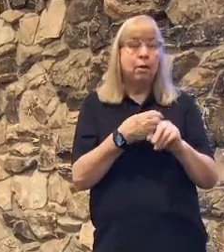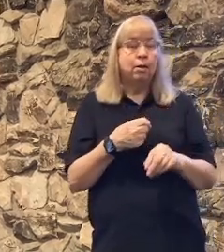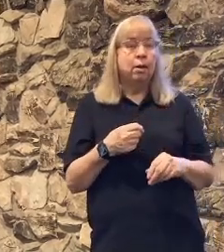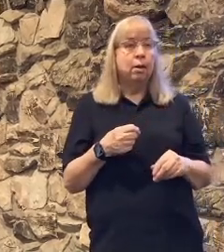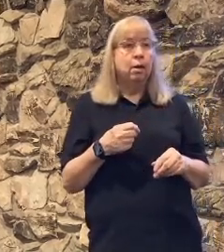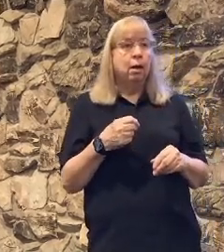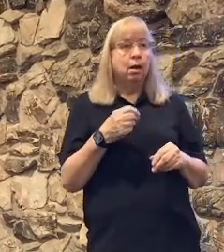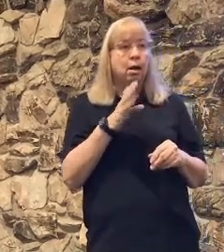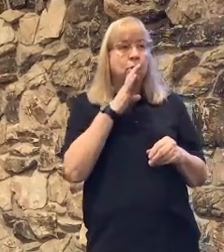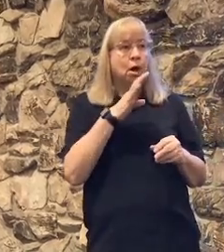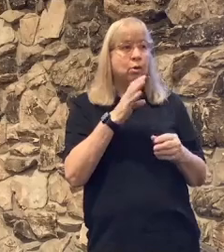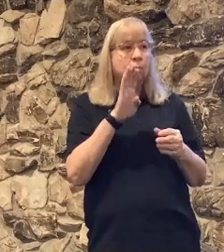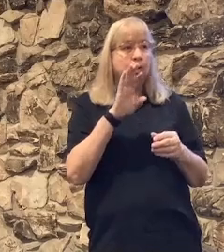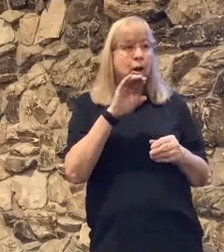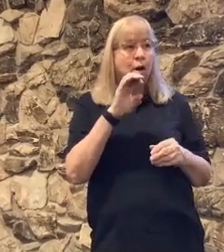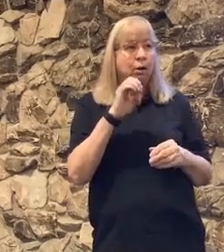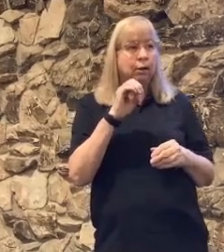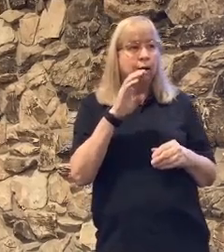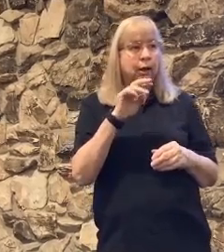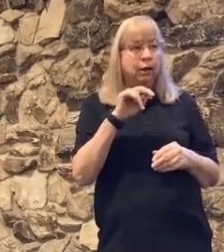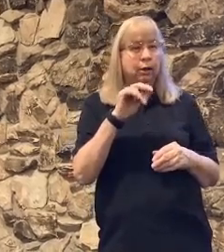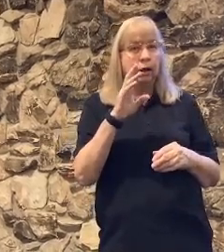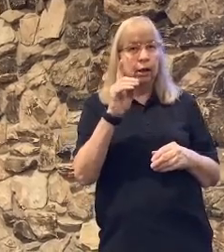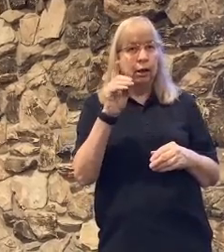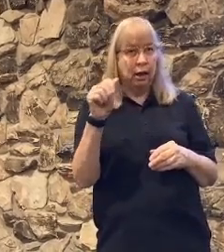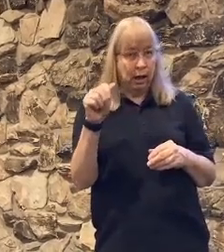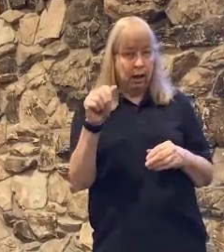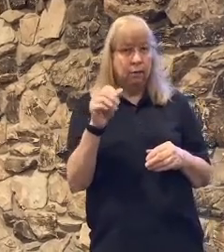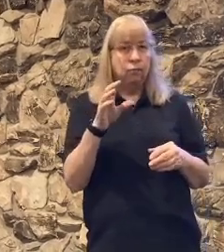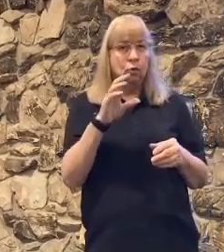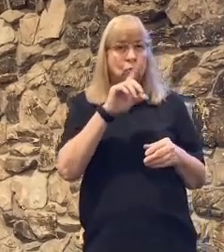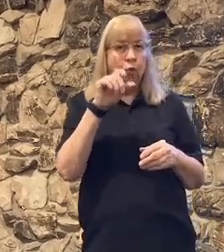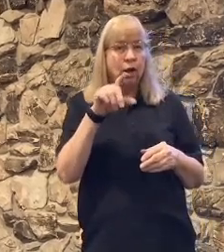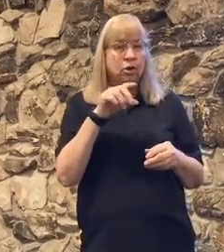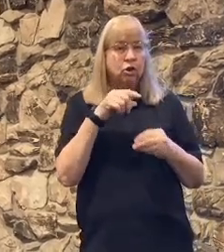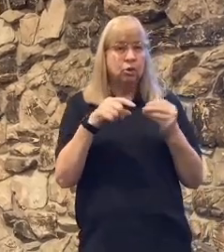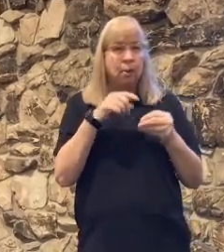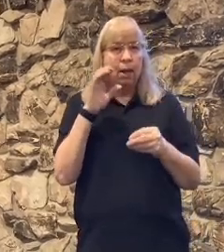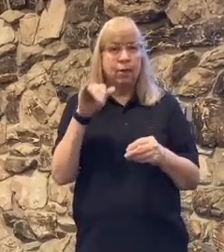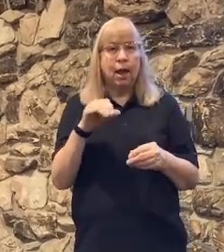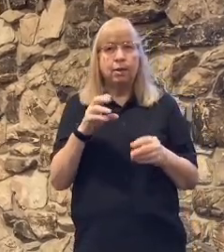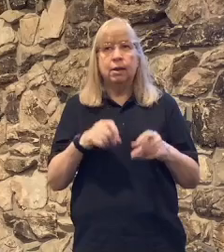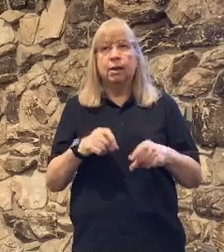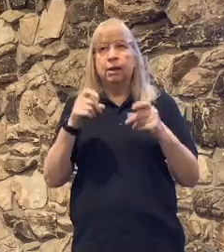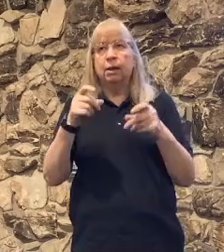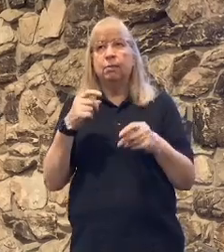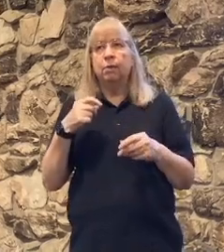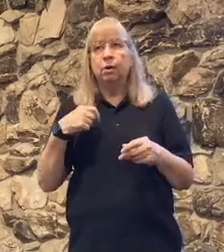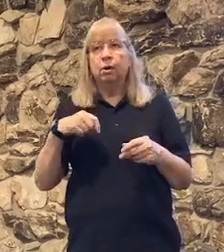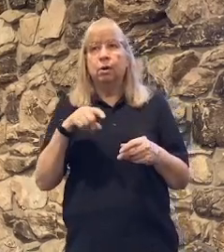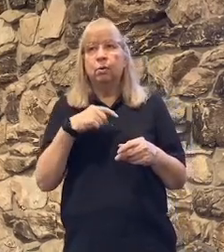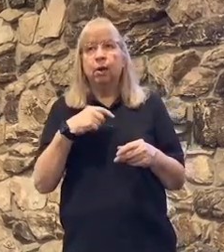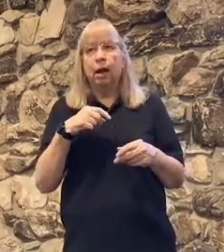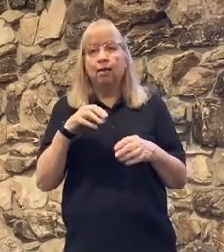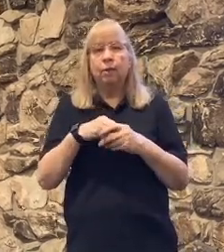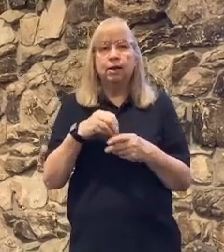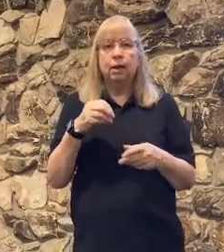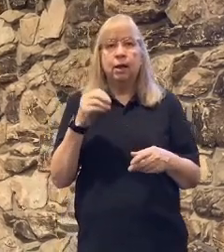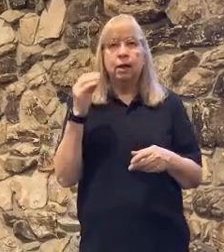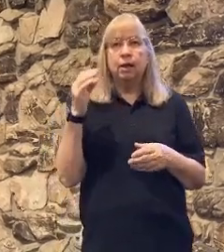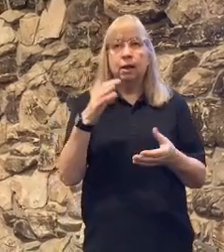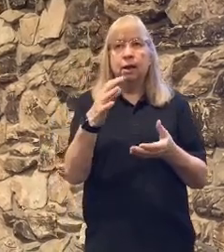to Brenda if you have questions about that. But those gifts that we give through the in-gathering reach a lot of people in a lot